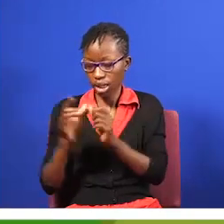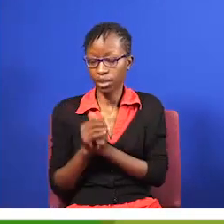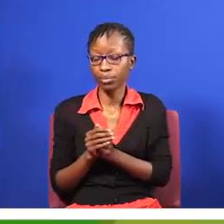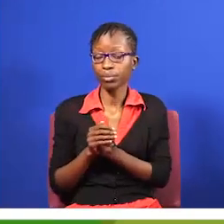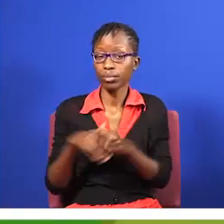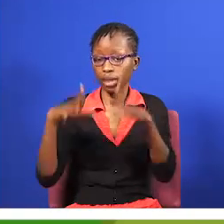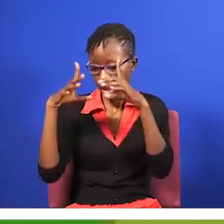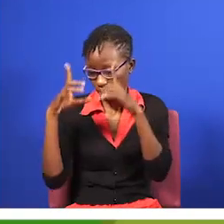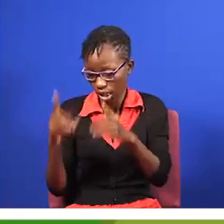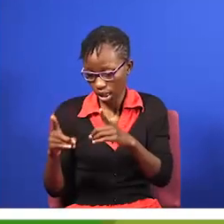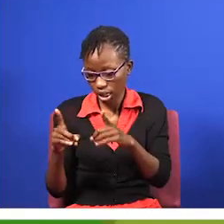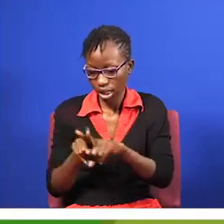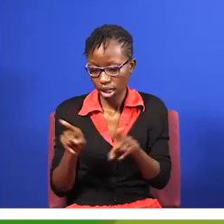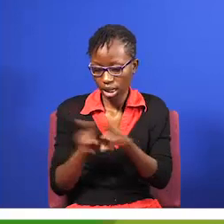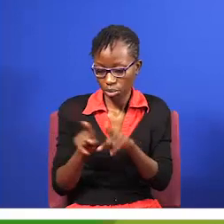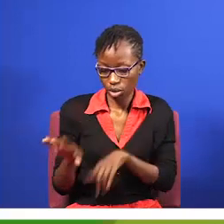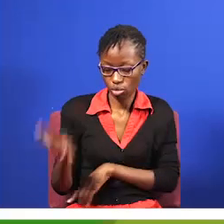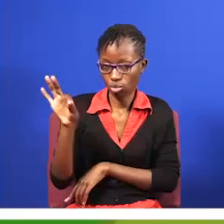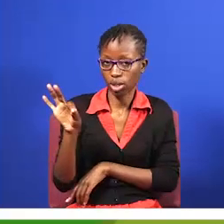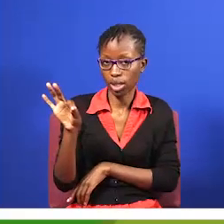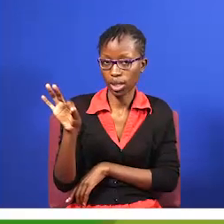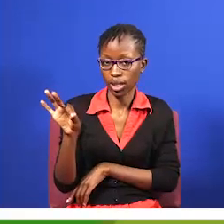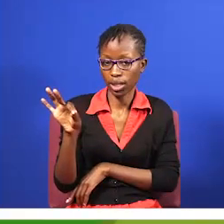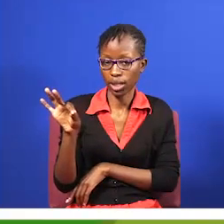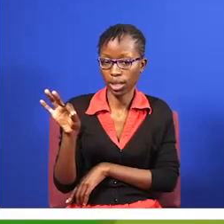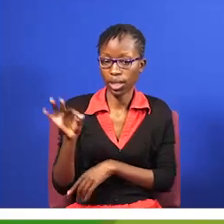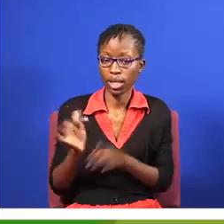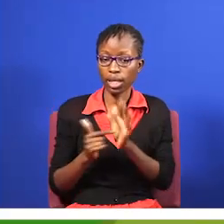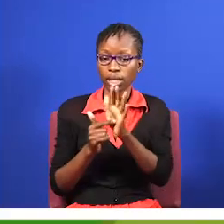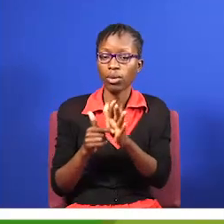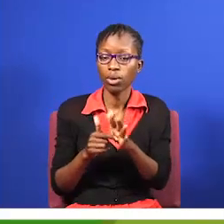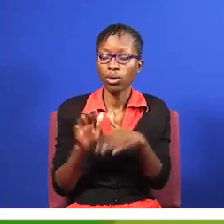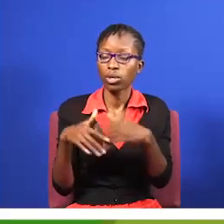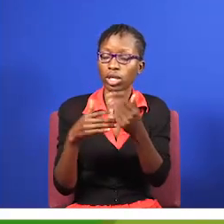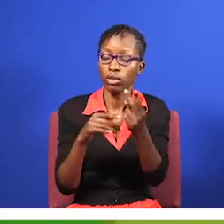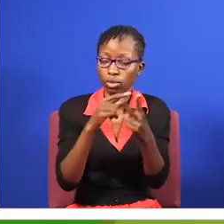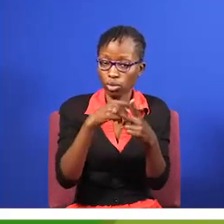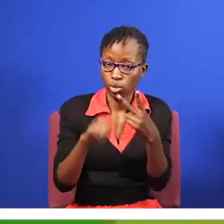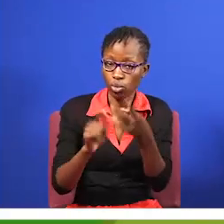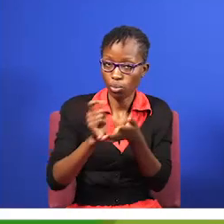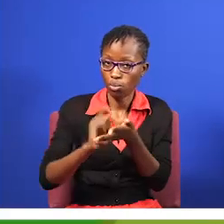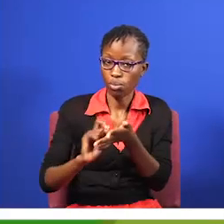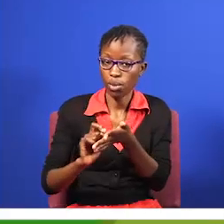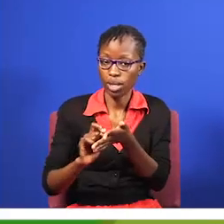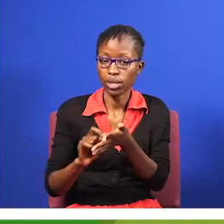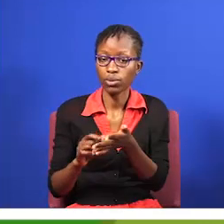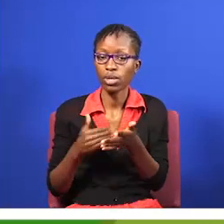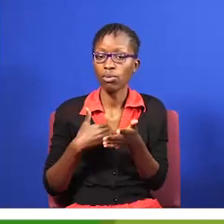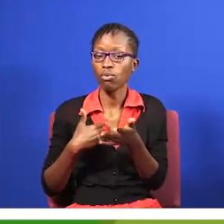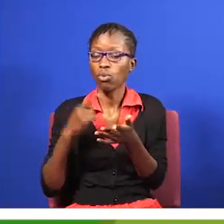Now, making a choice is selecting. If, for instance, you are given two pencils, this is